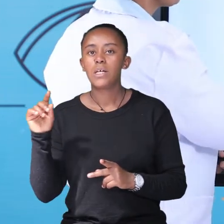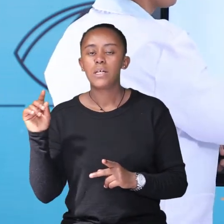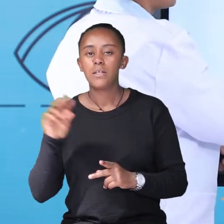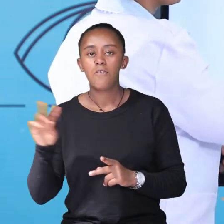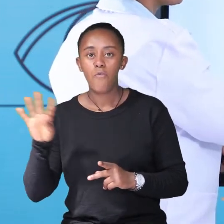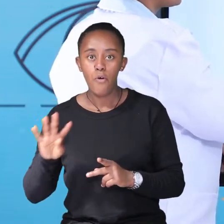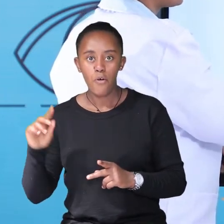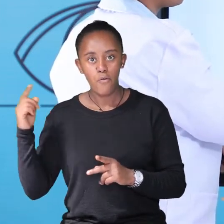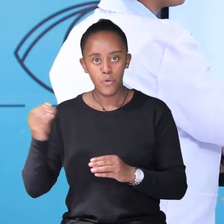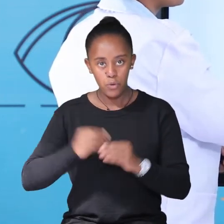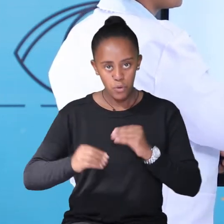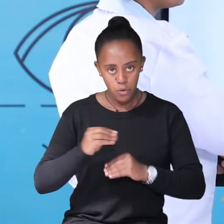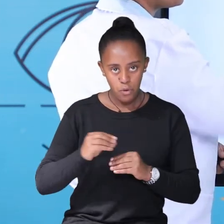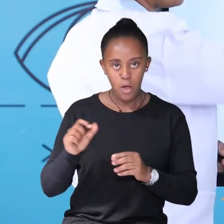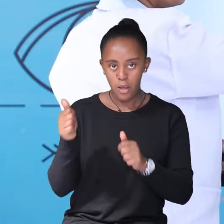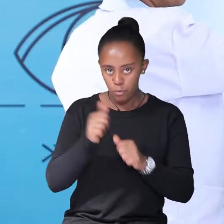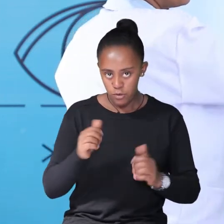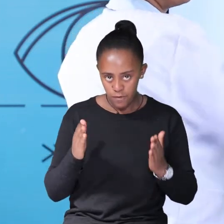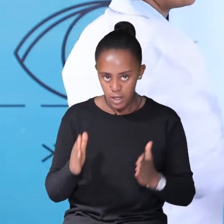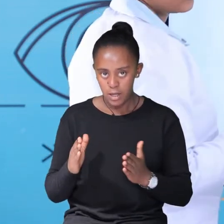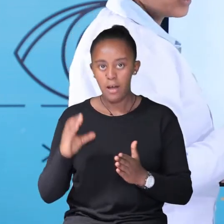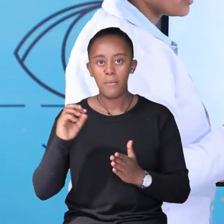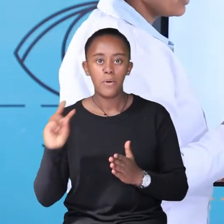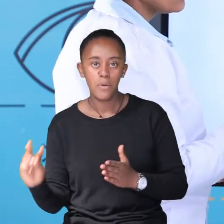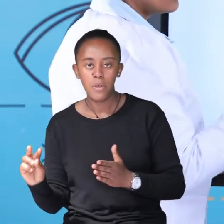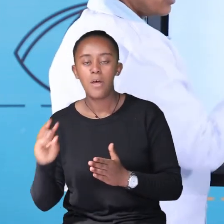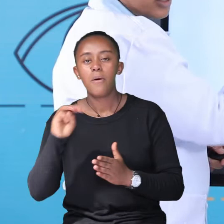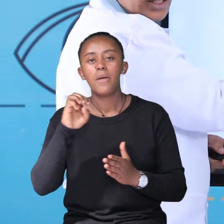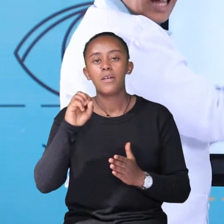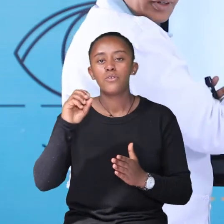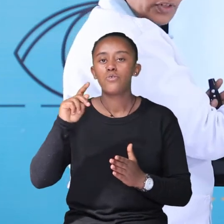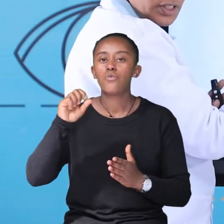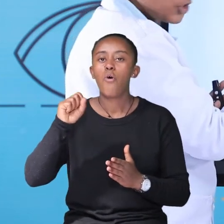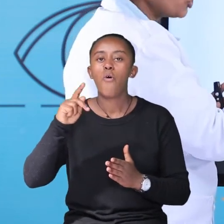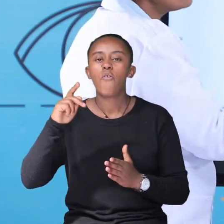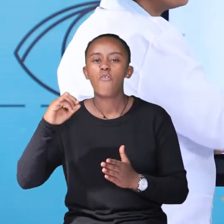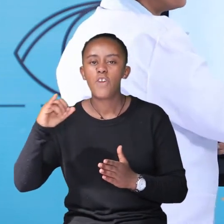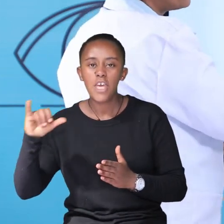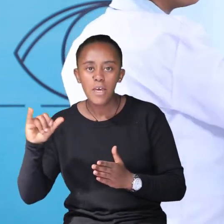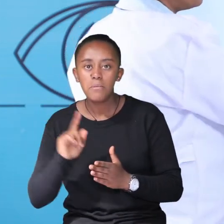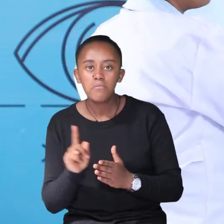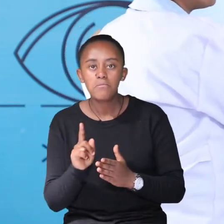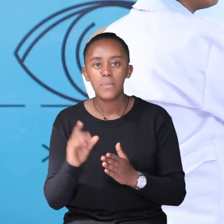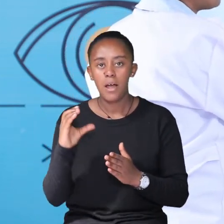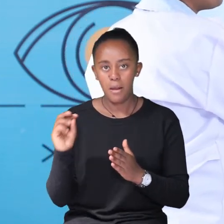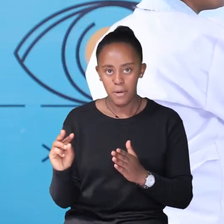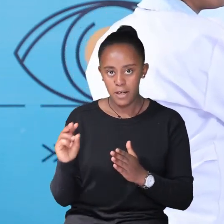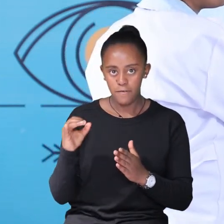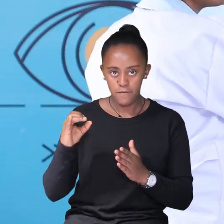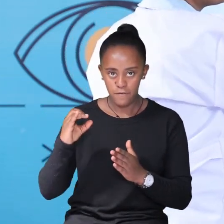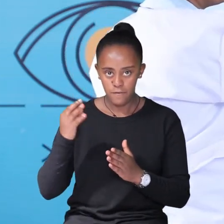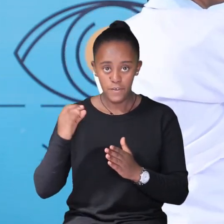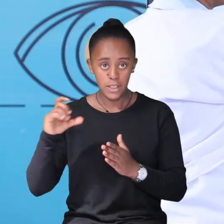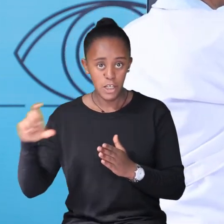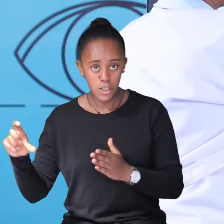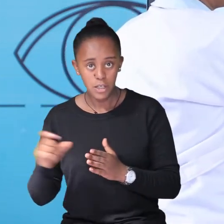photosynthesis. Atmospheric carbon dioxide absorbed by mesophyll cell. It is carbon fixation, and after it has been